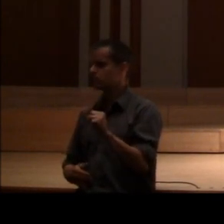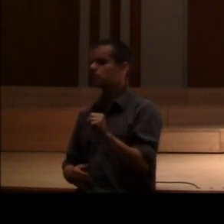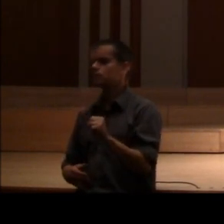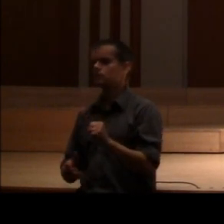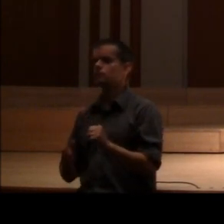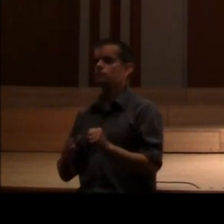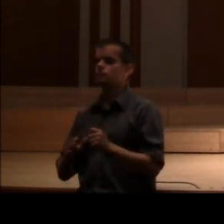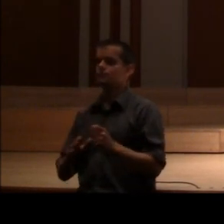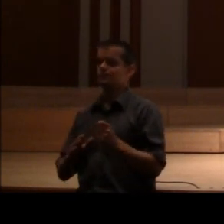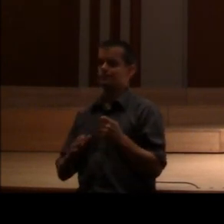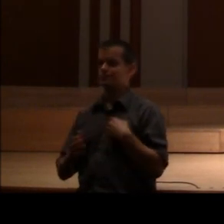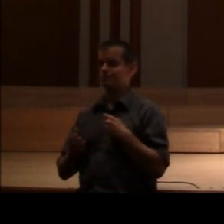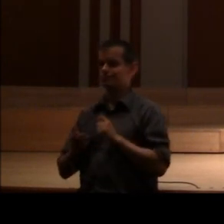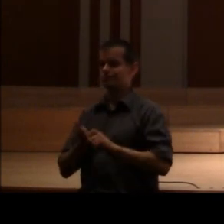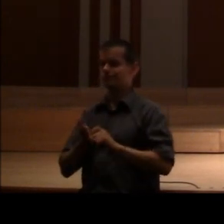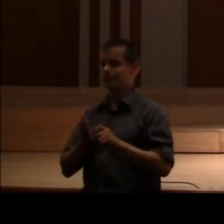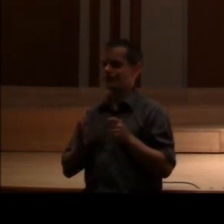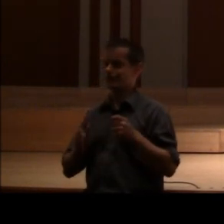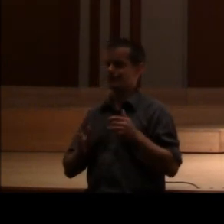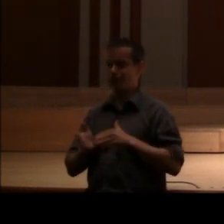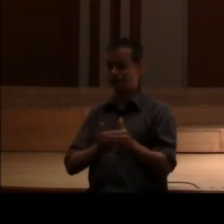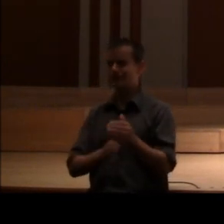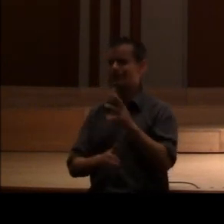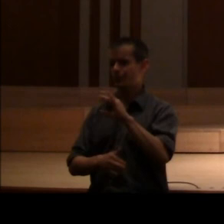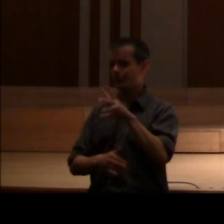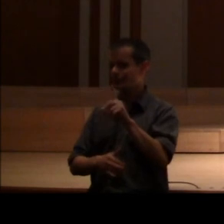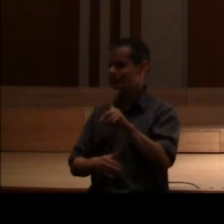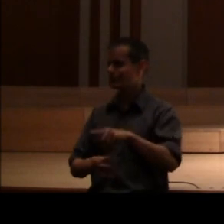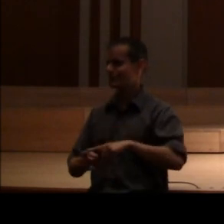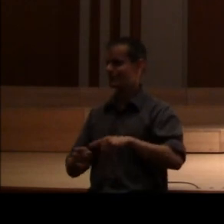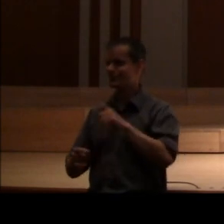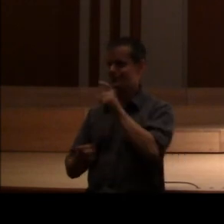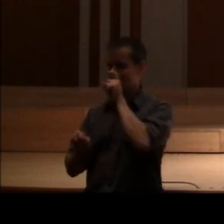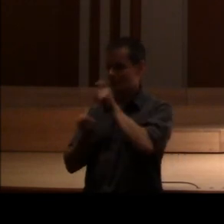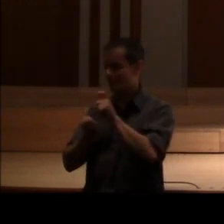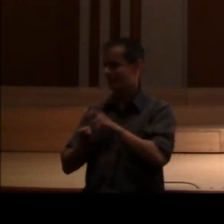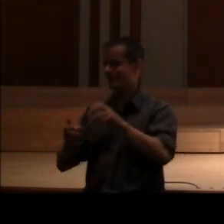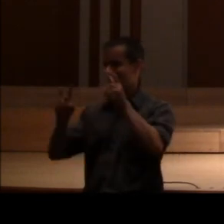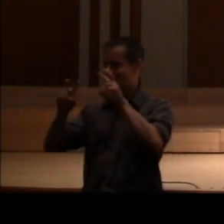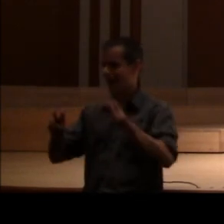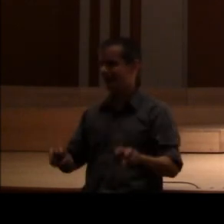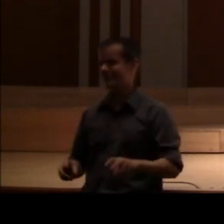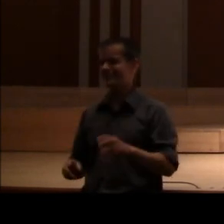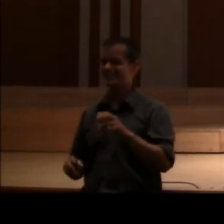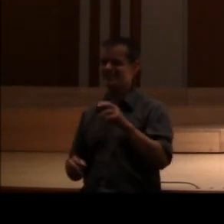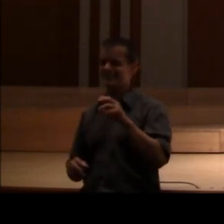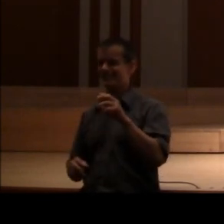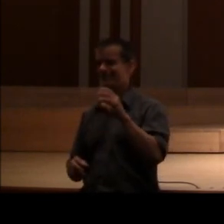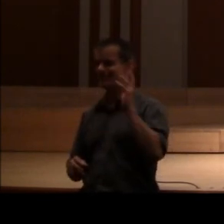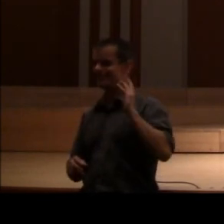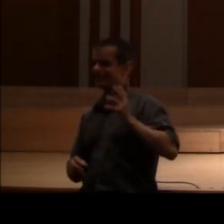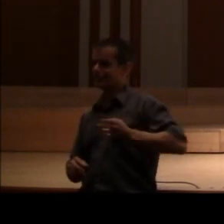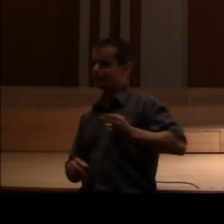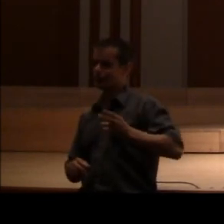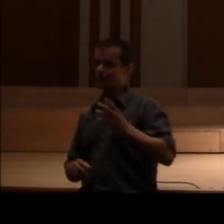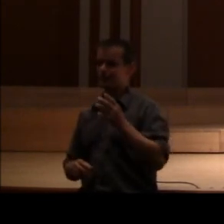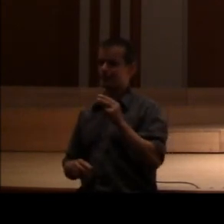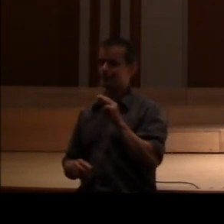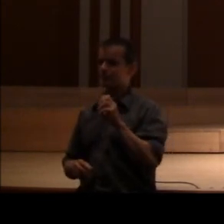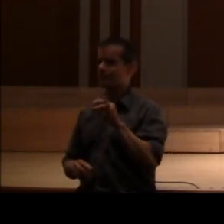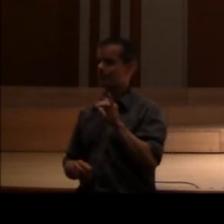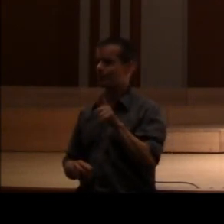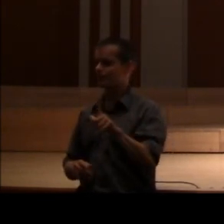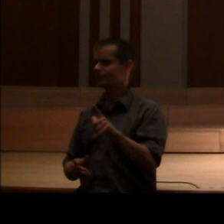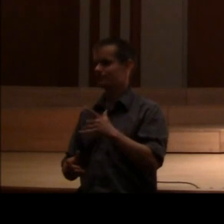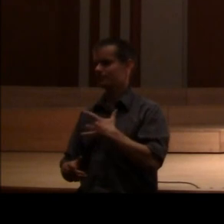I write about lots of wizards and witches and castles. I would go for this very sort of medieval historical setting actually quite a lot.